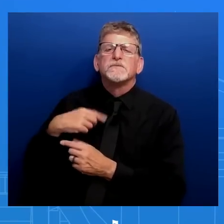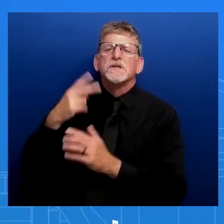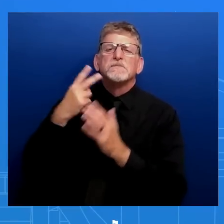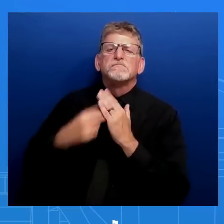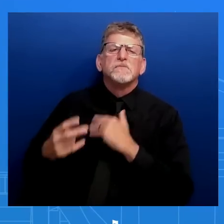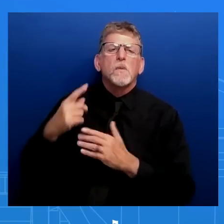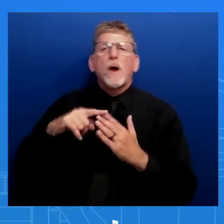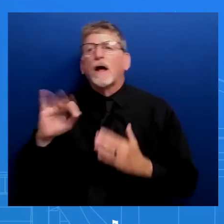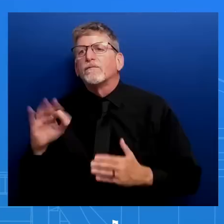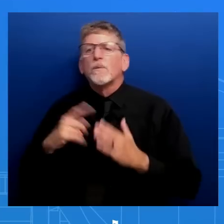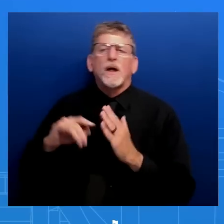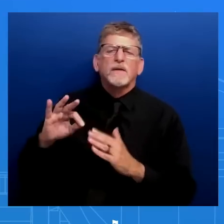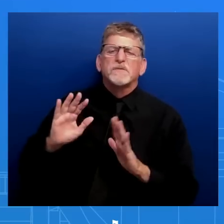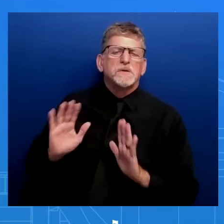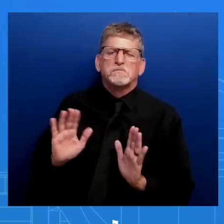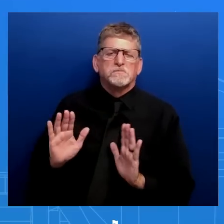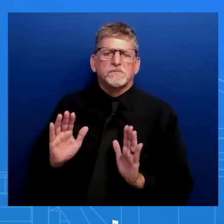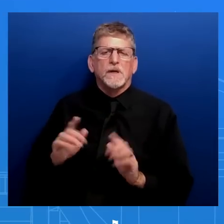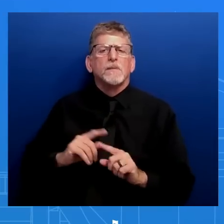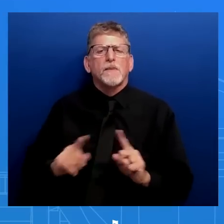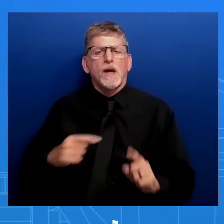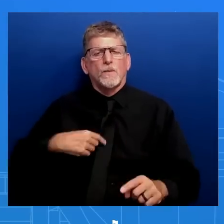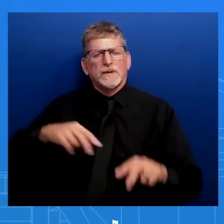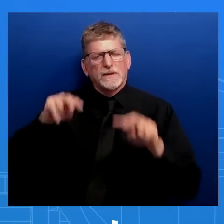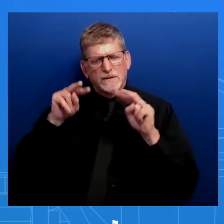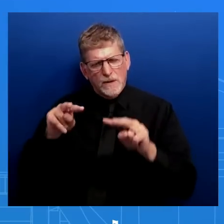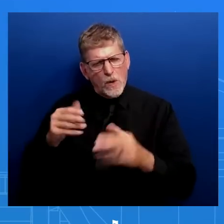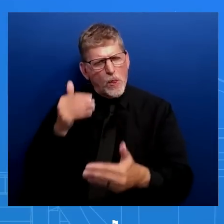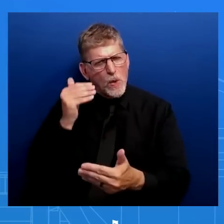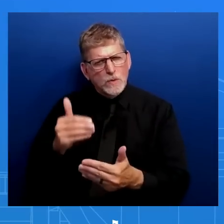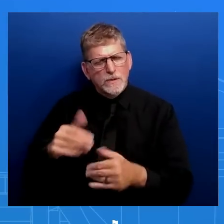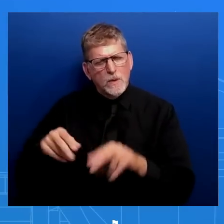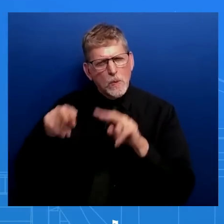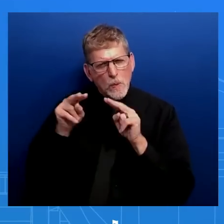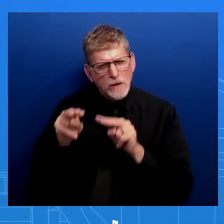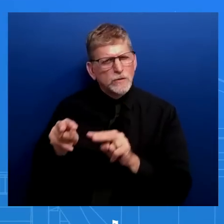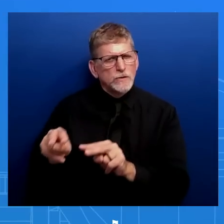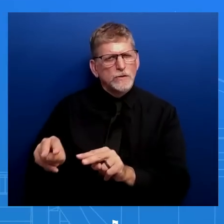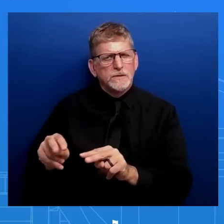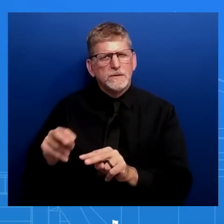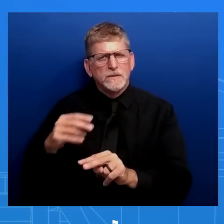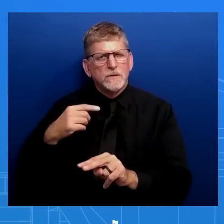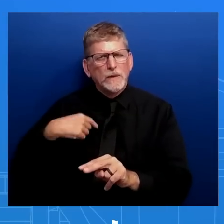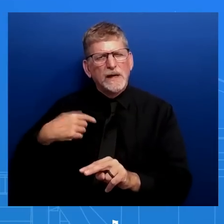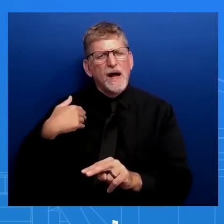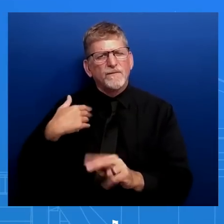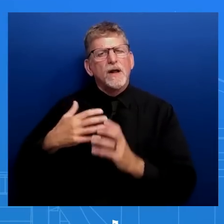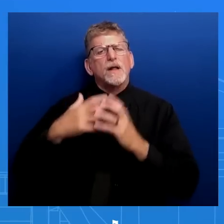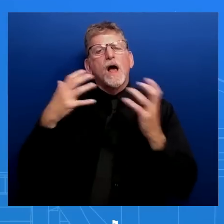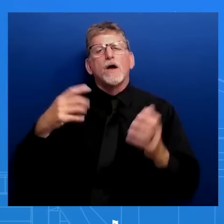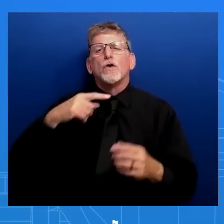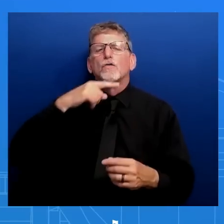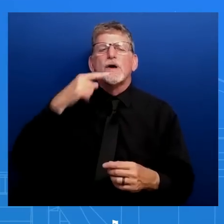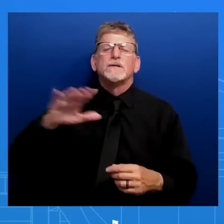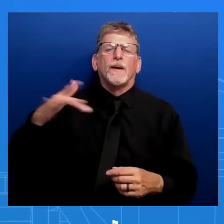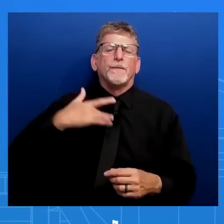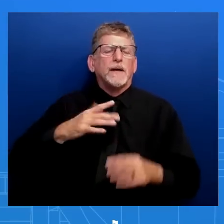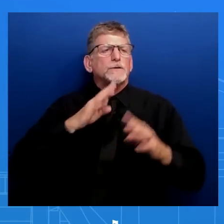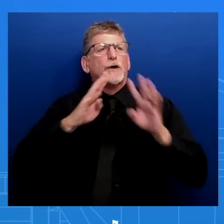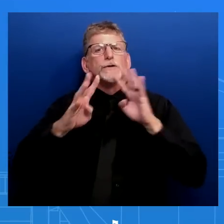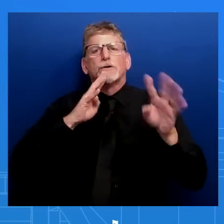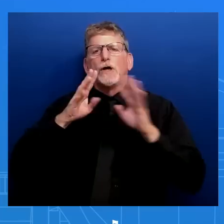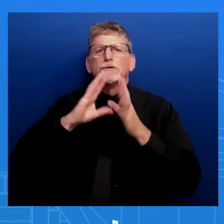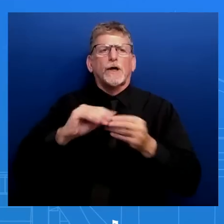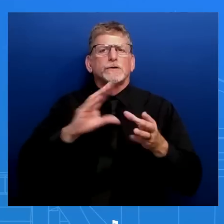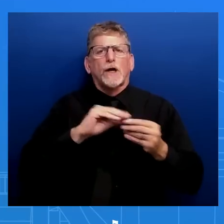very closely. We've seen a lot of reckless rhetoric coming out of the Russian side. We watch it closely. We just have seen no indication